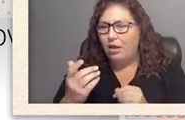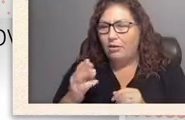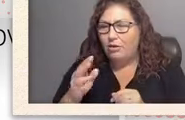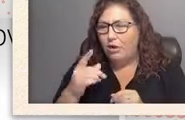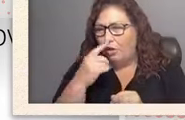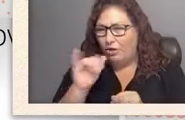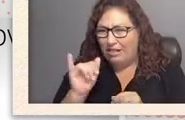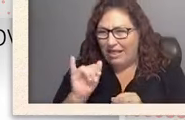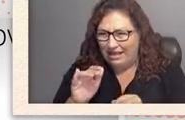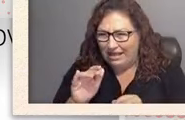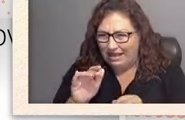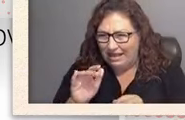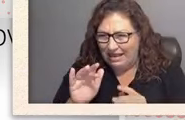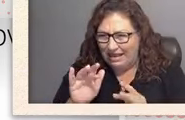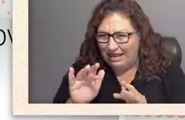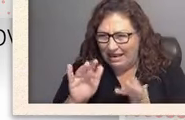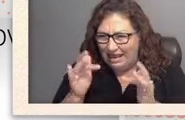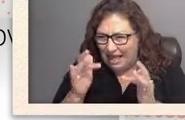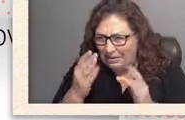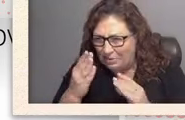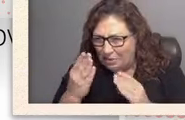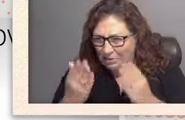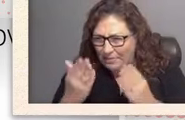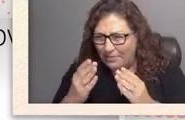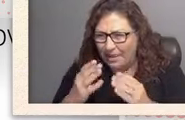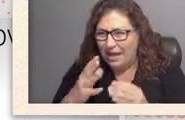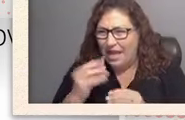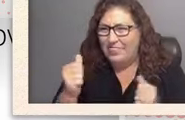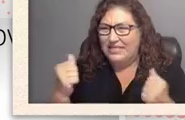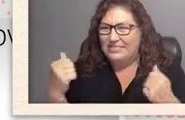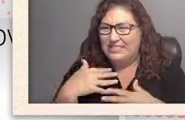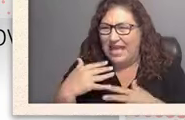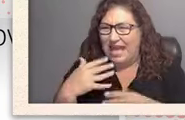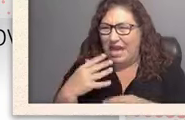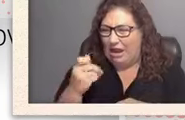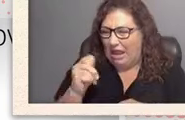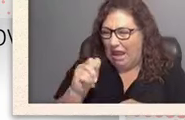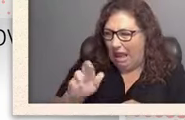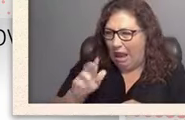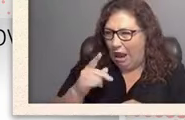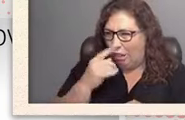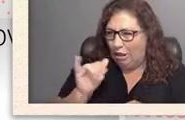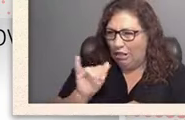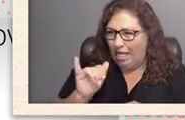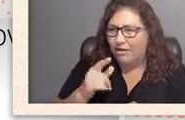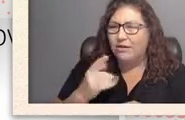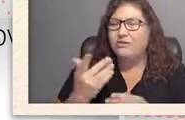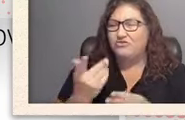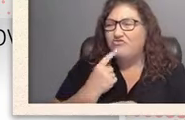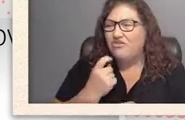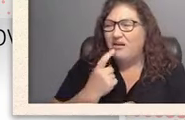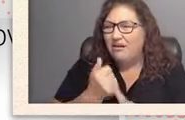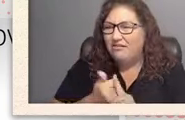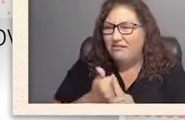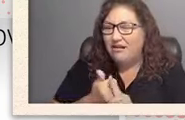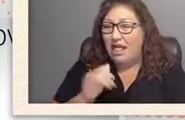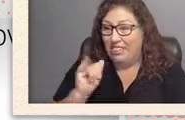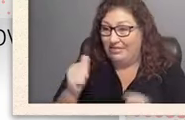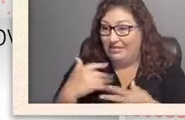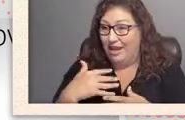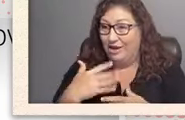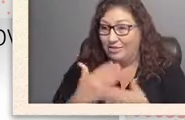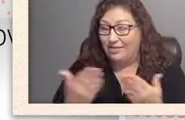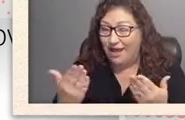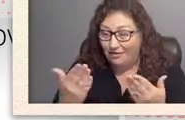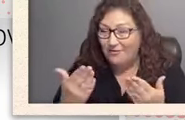blue, and the scary hairs on the ball are red. But so as much as this is all scary stuff, right, this